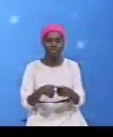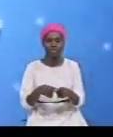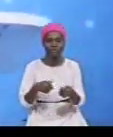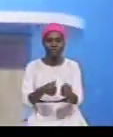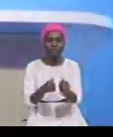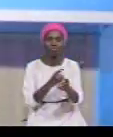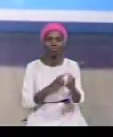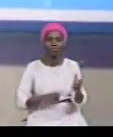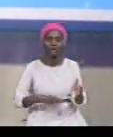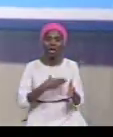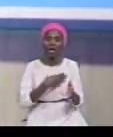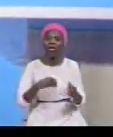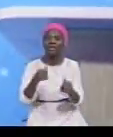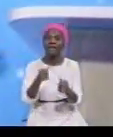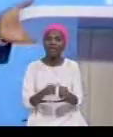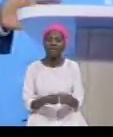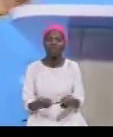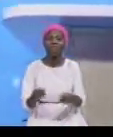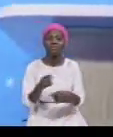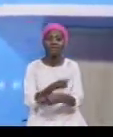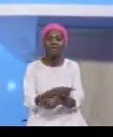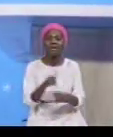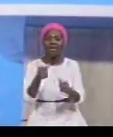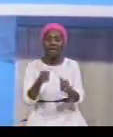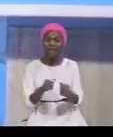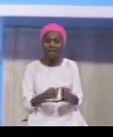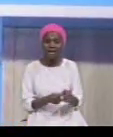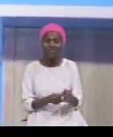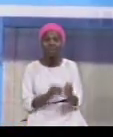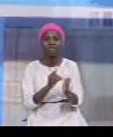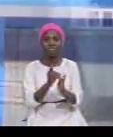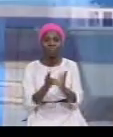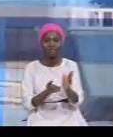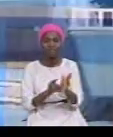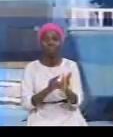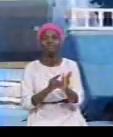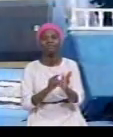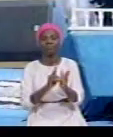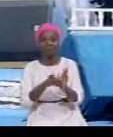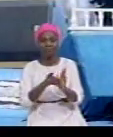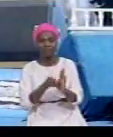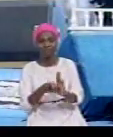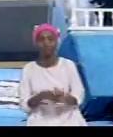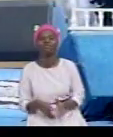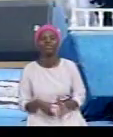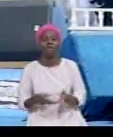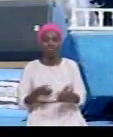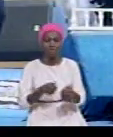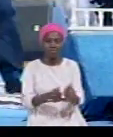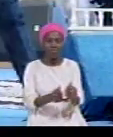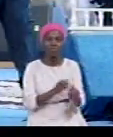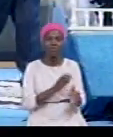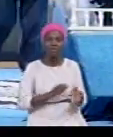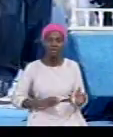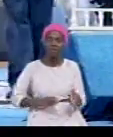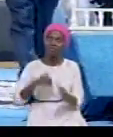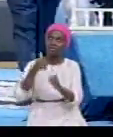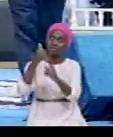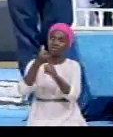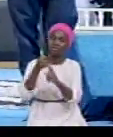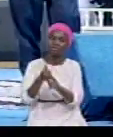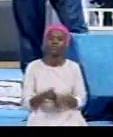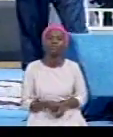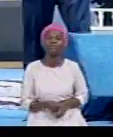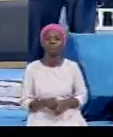every day and every moment, we're following the path that Christ himself has given us. And we're not, you know,